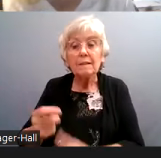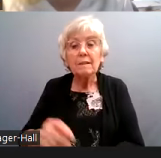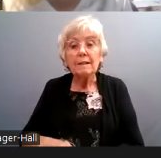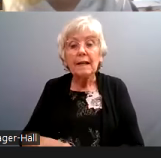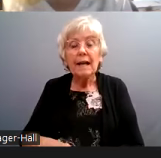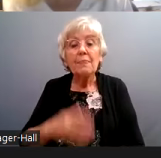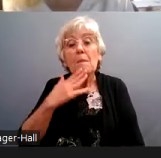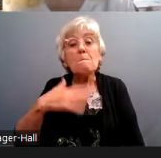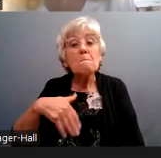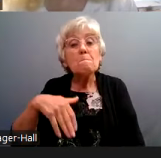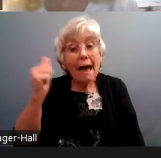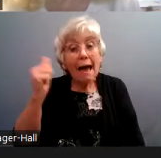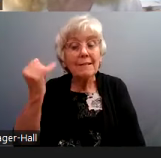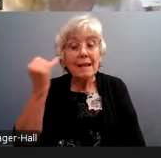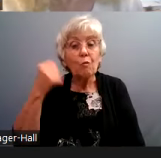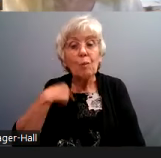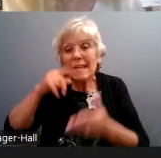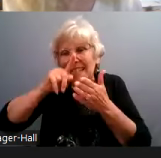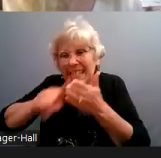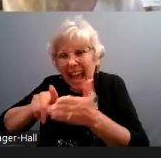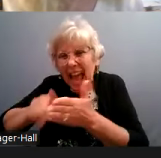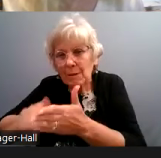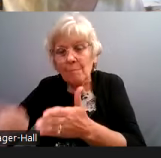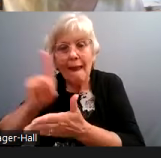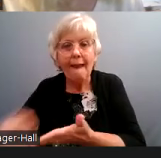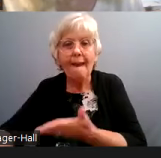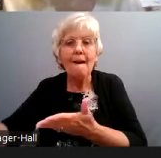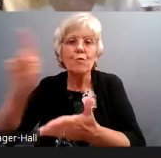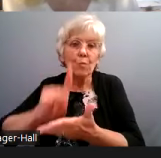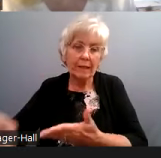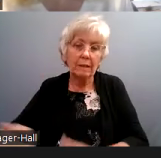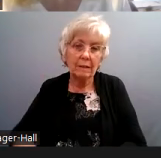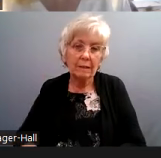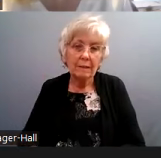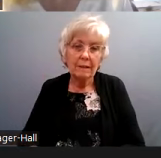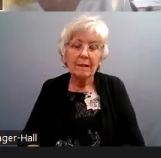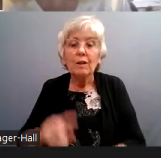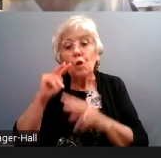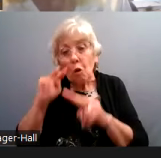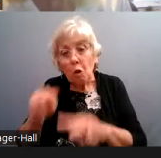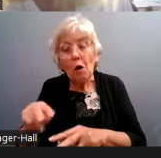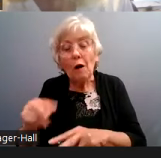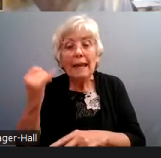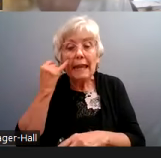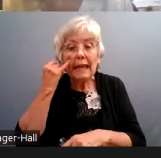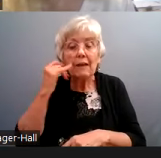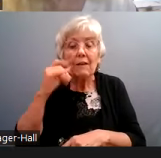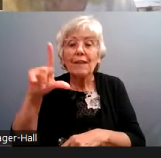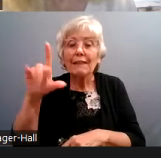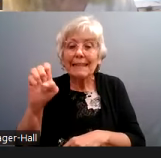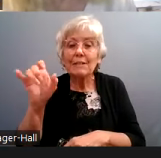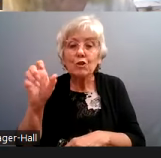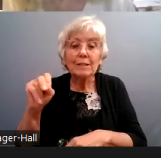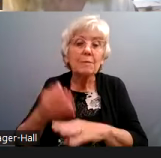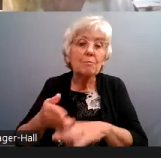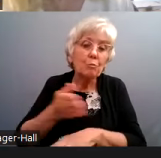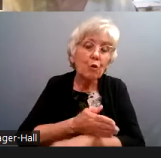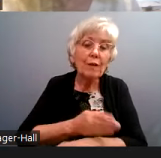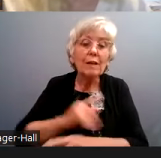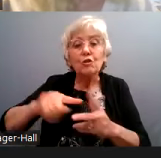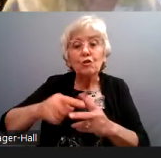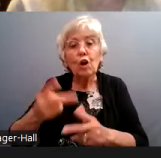kind of examine them every week just to kind of see if the lesions are improving. Are we starting to see hair grow back?